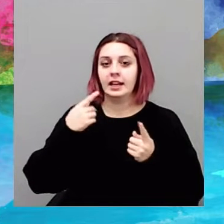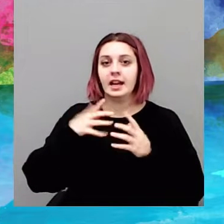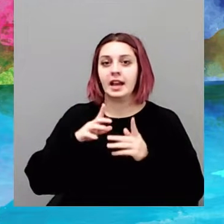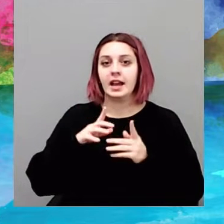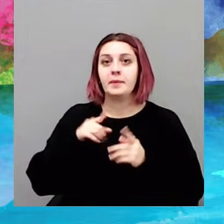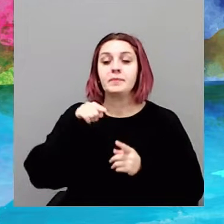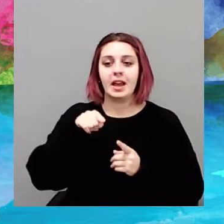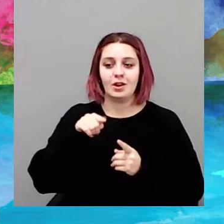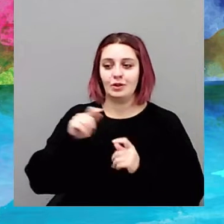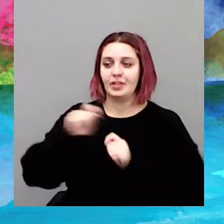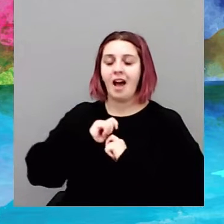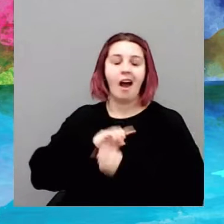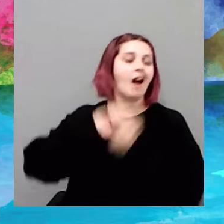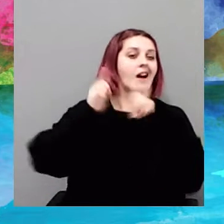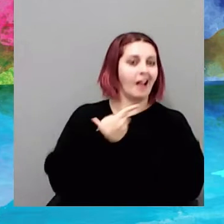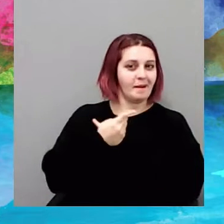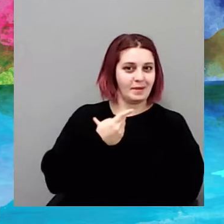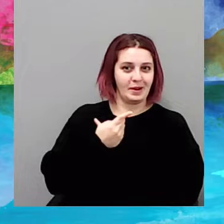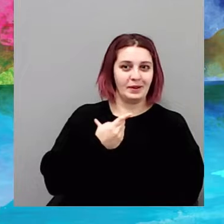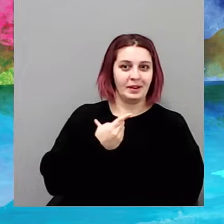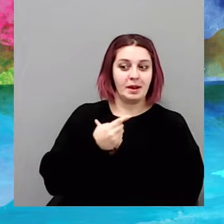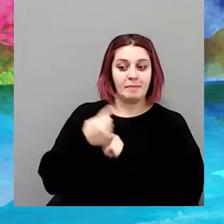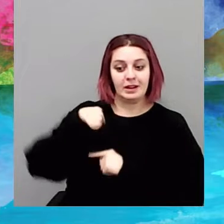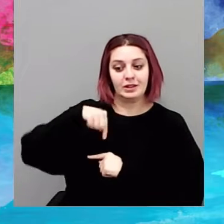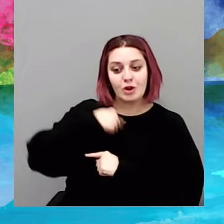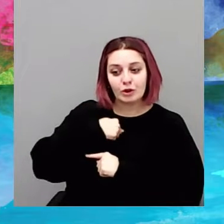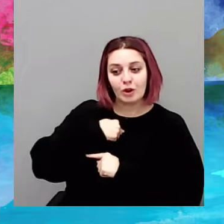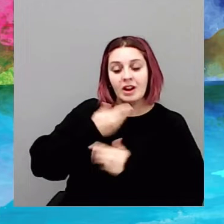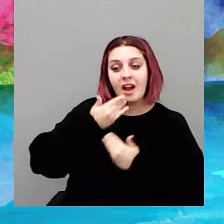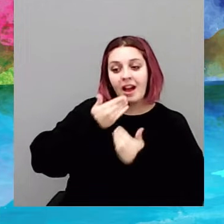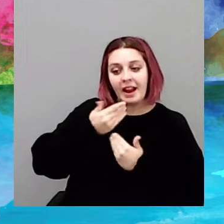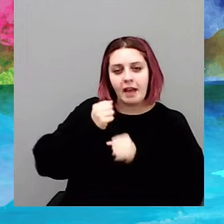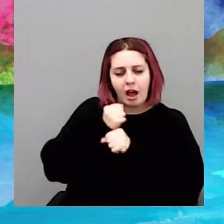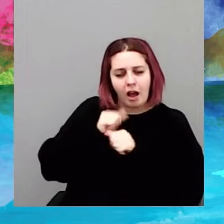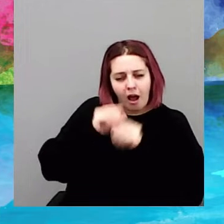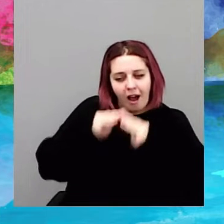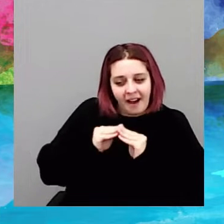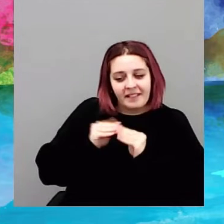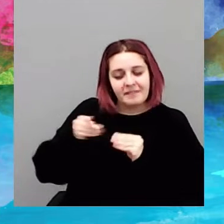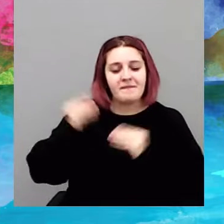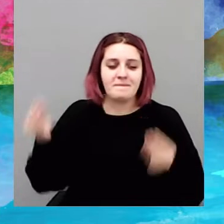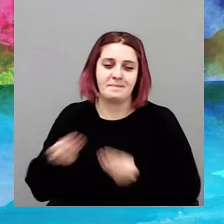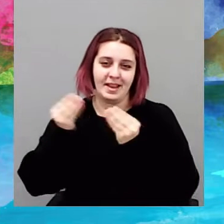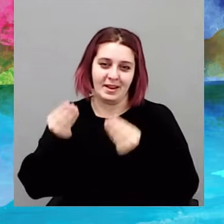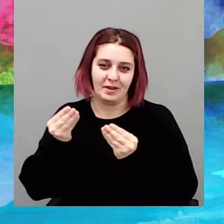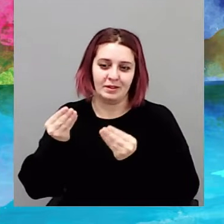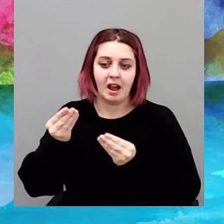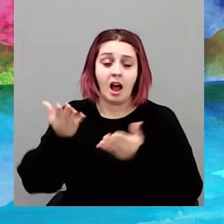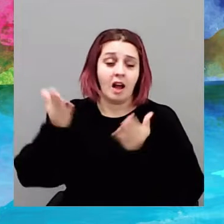they changed our company, and I think that we maybe have helped them improve their life a little